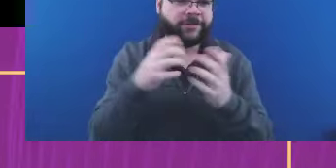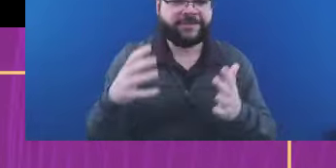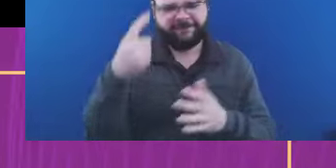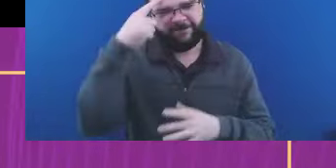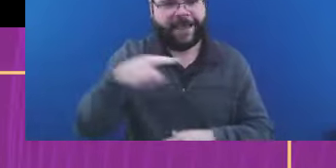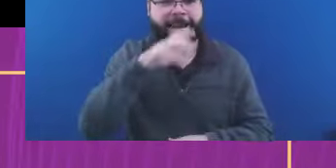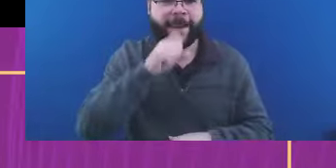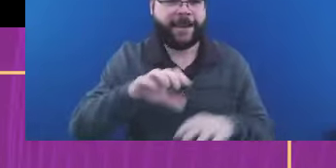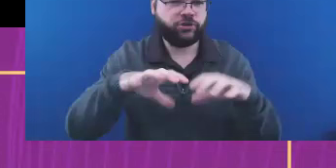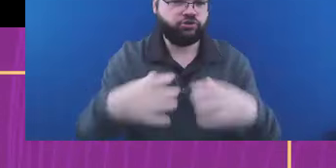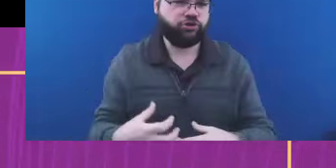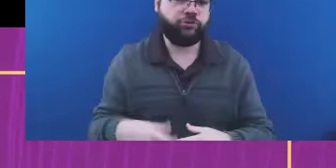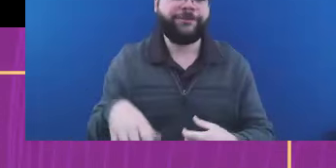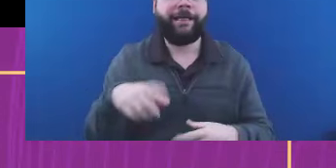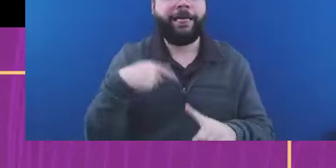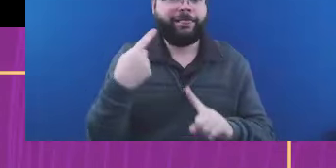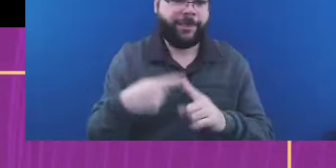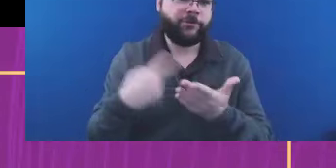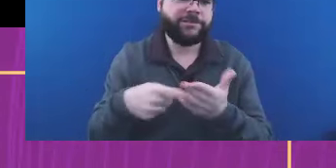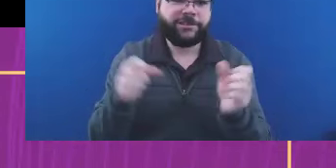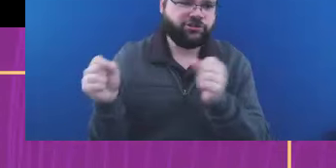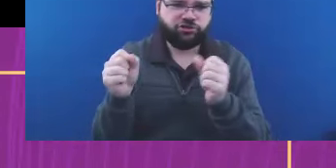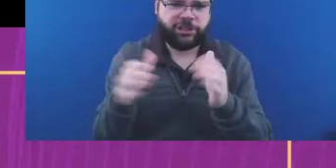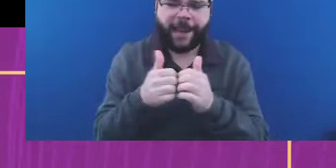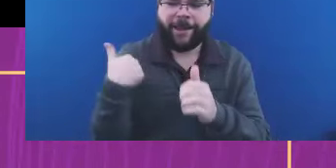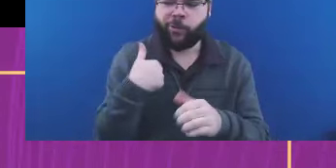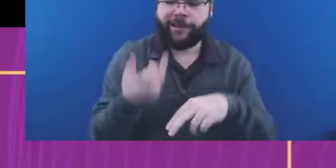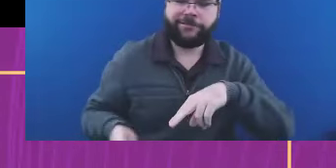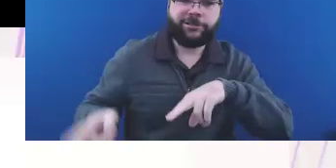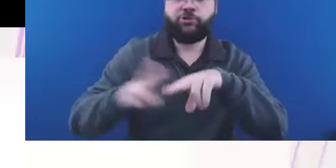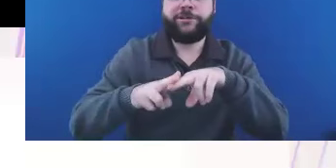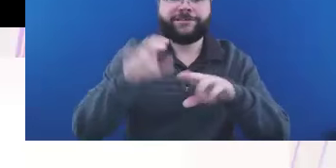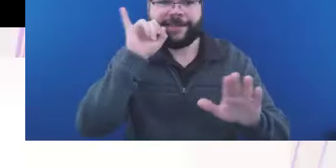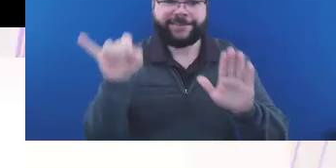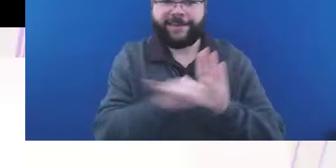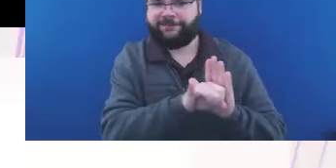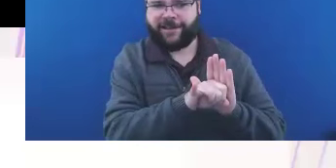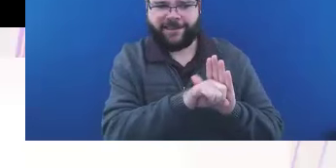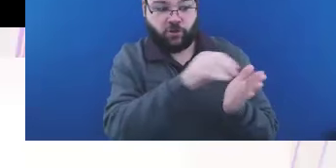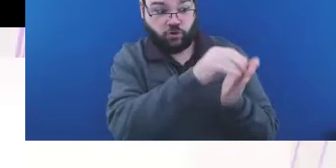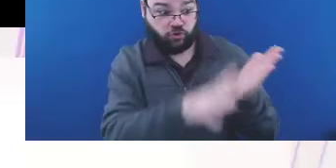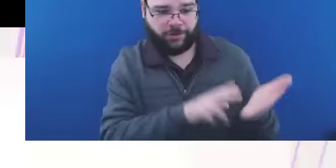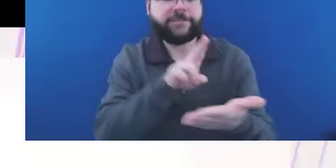children, and then some strategies to increase the identification and enrollment of these young children.